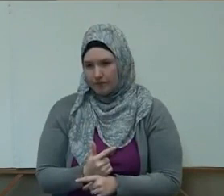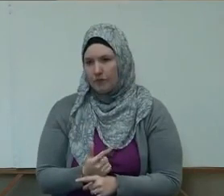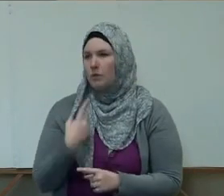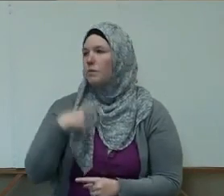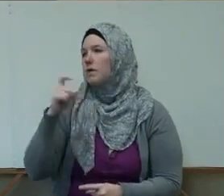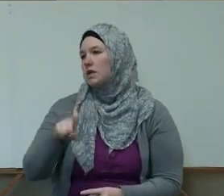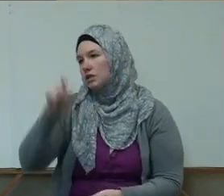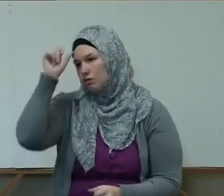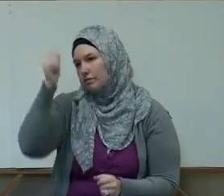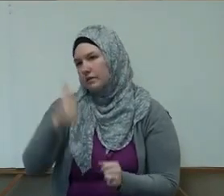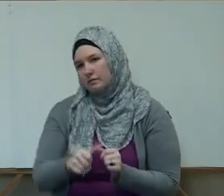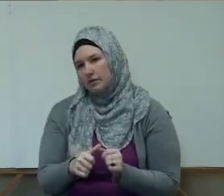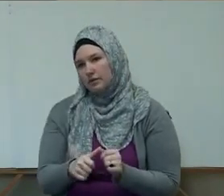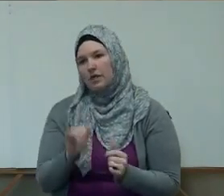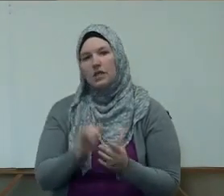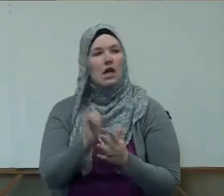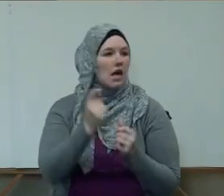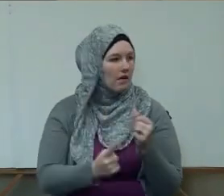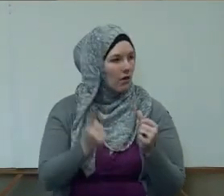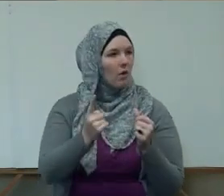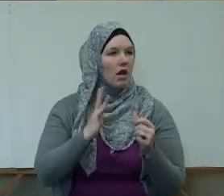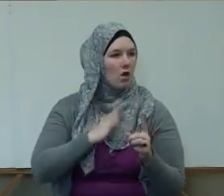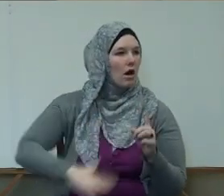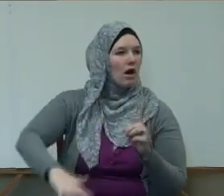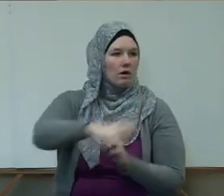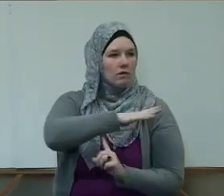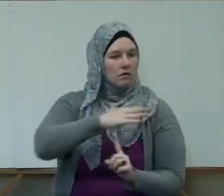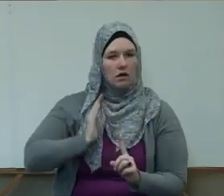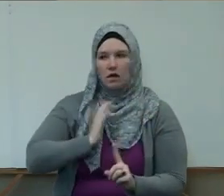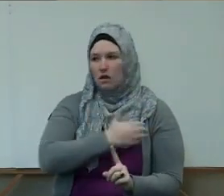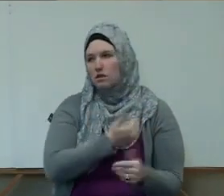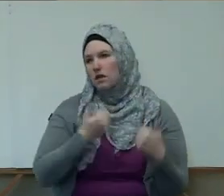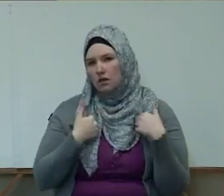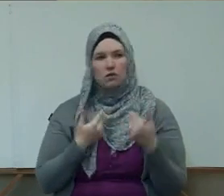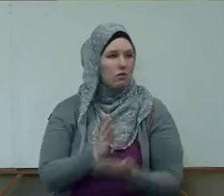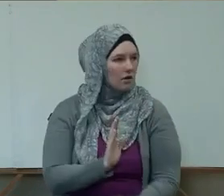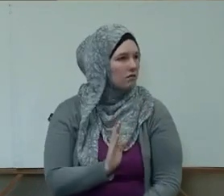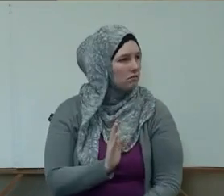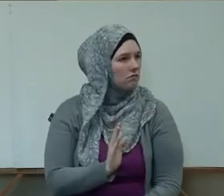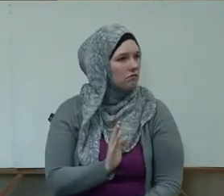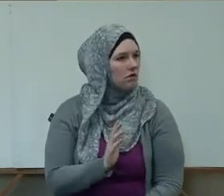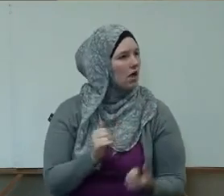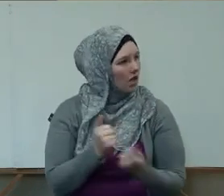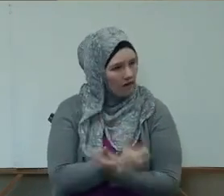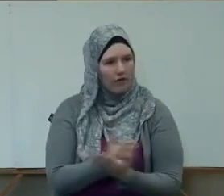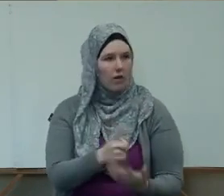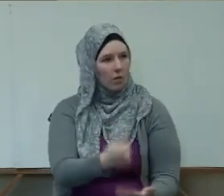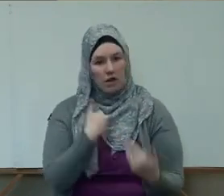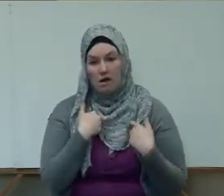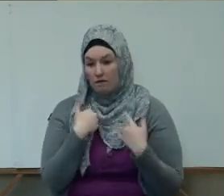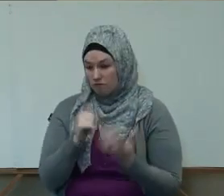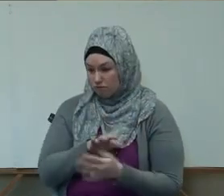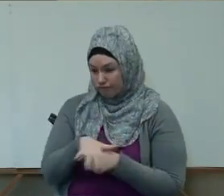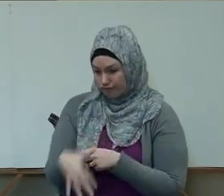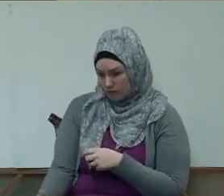we need to remember that everyone around us has a right in everything we have. The